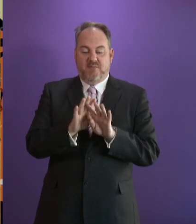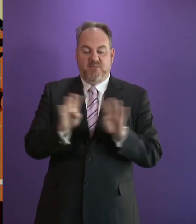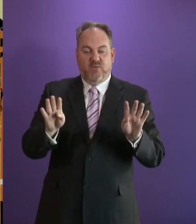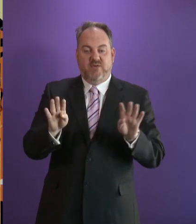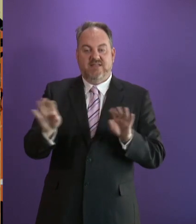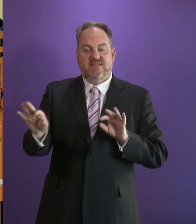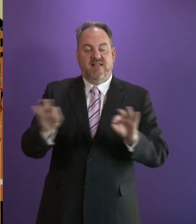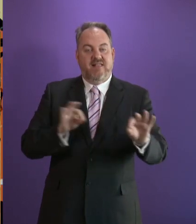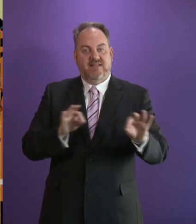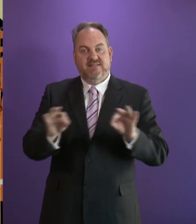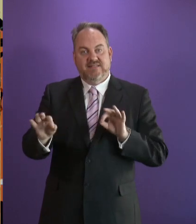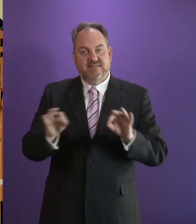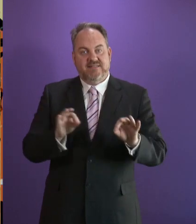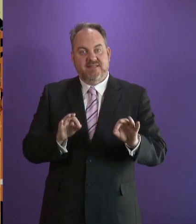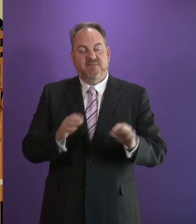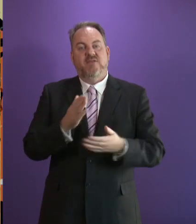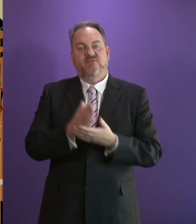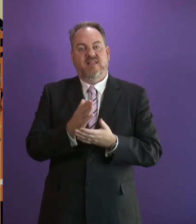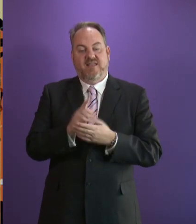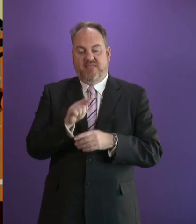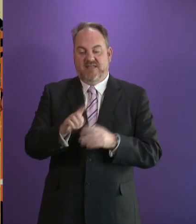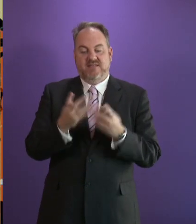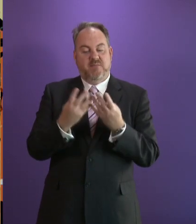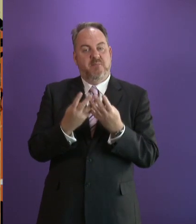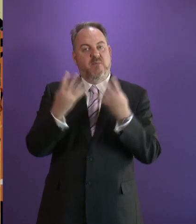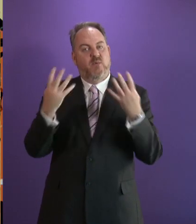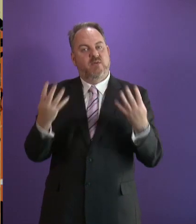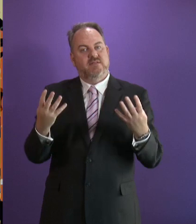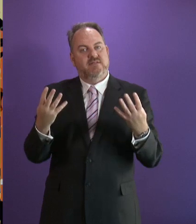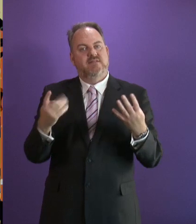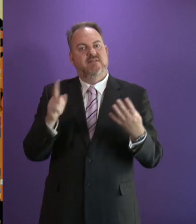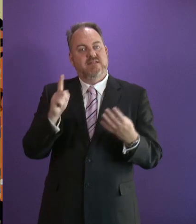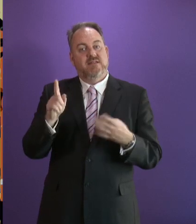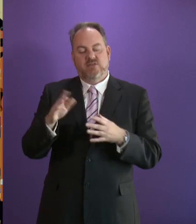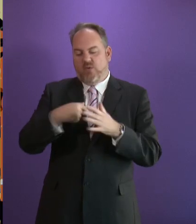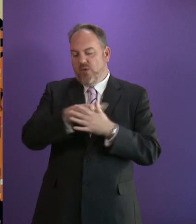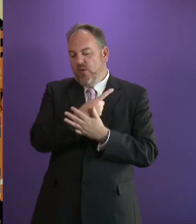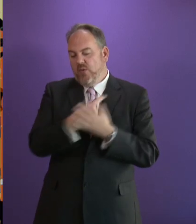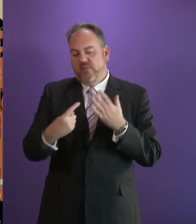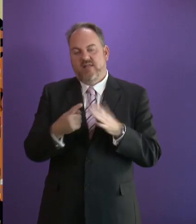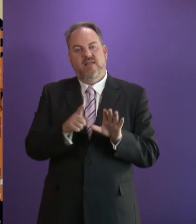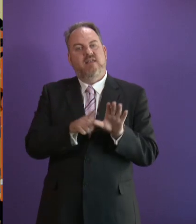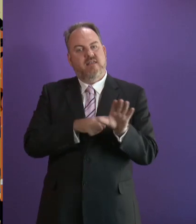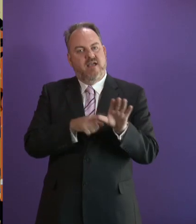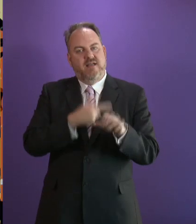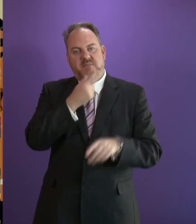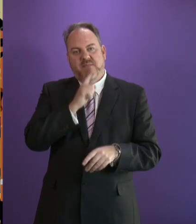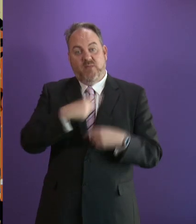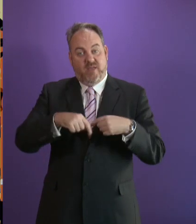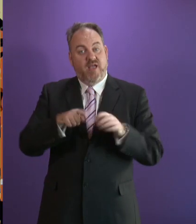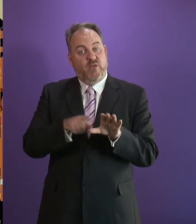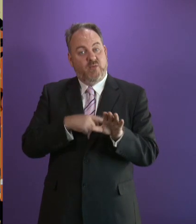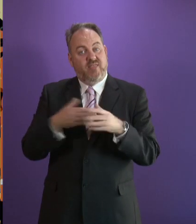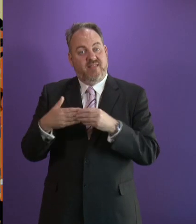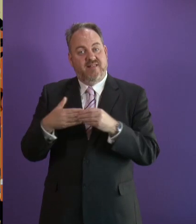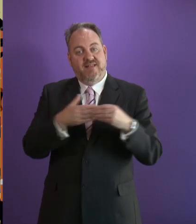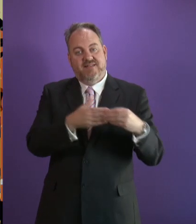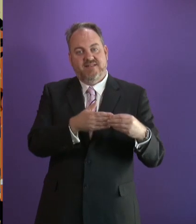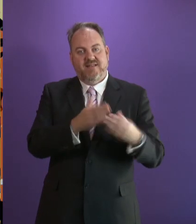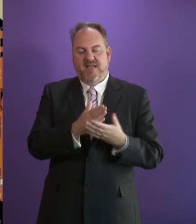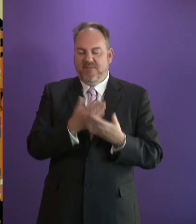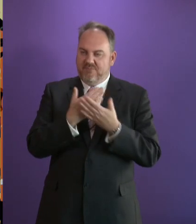charity. What makes us unique, however, is the fact that this board is entirely young people, making us fully youth-led. I'm honoured and excited to hold